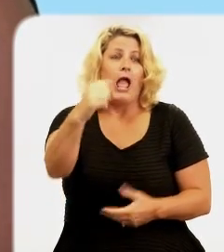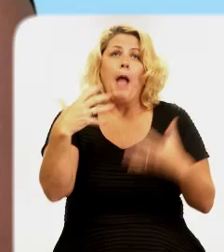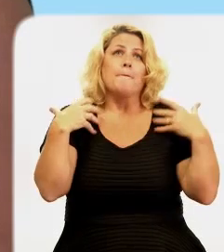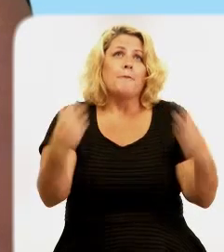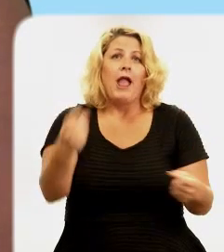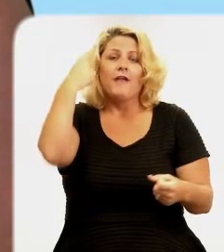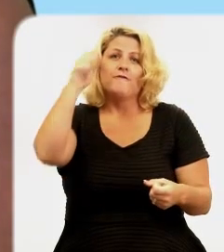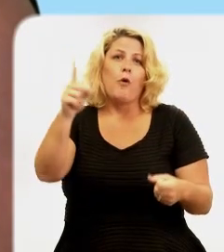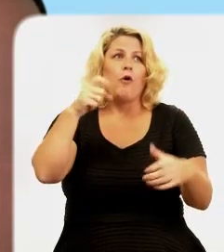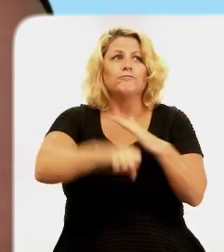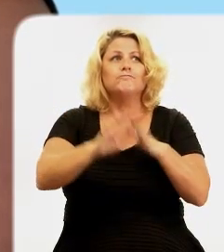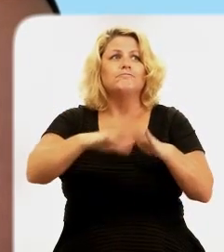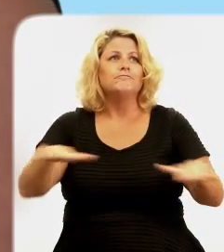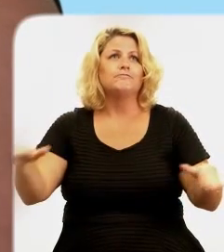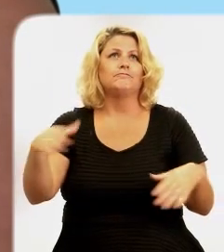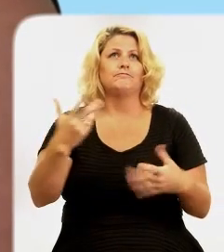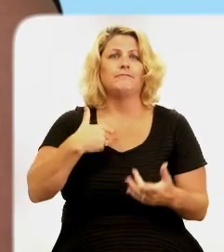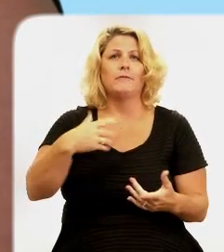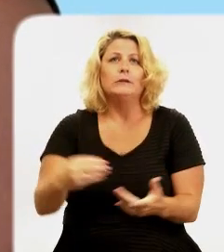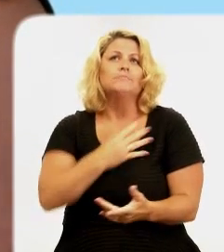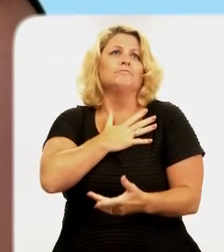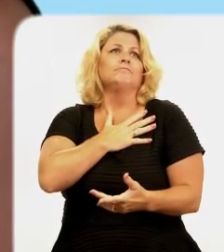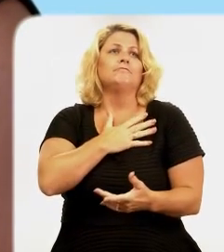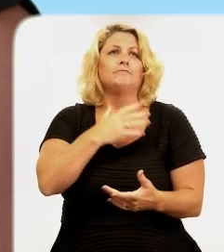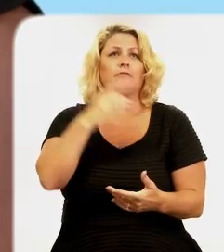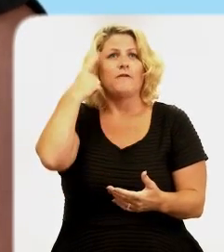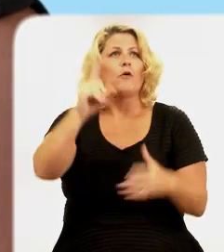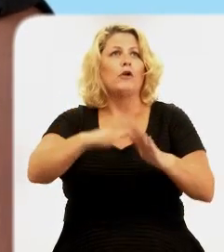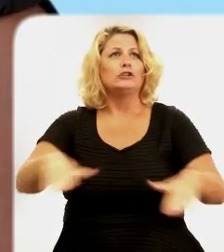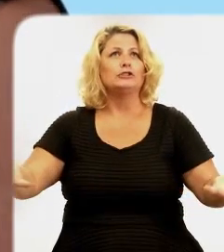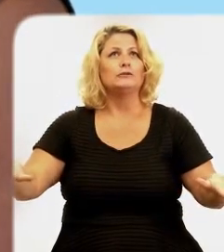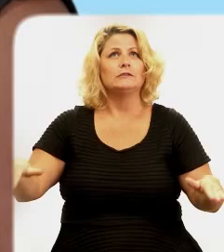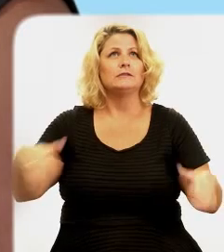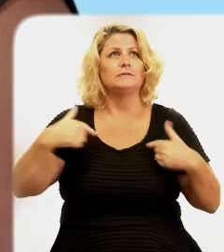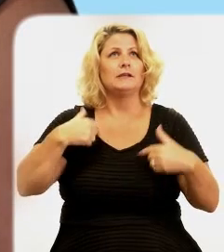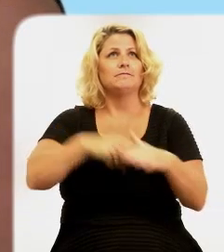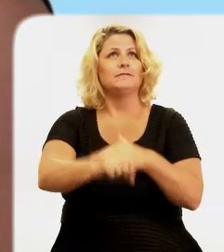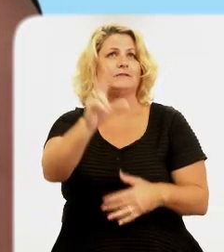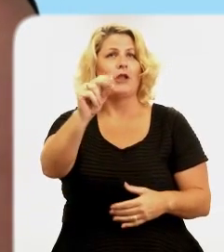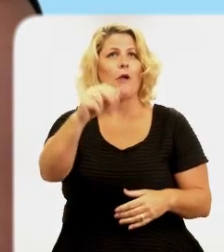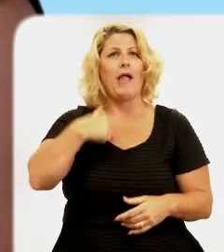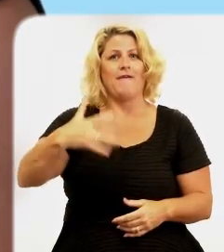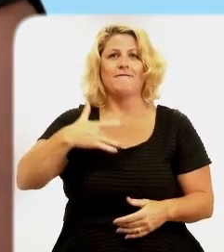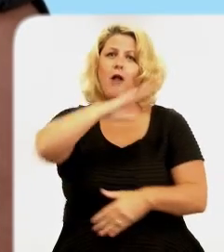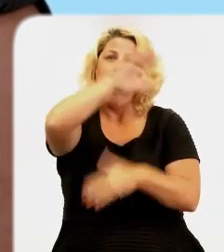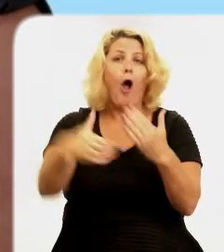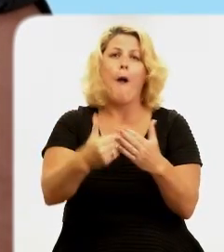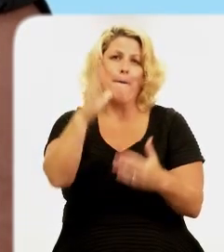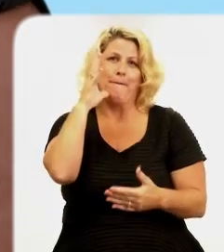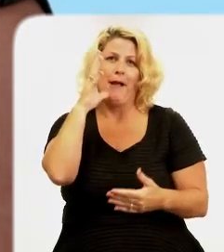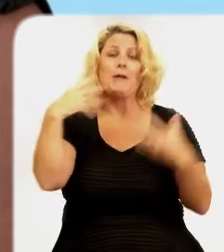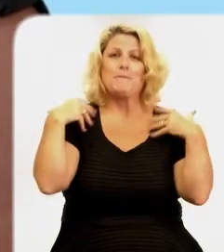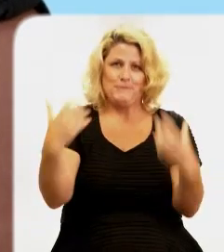I'm not brave for having children. I'm not inspirational for having children. I think all moms